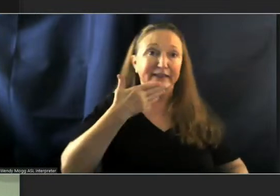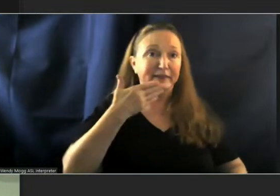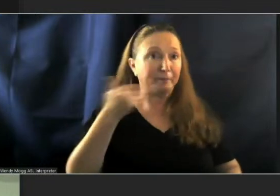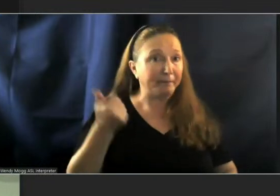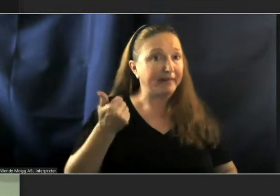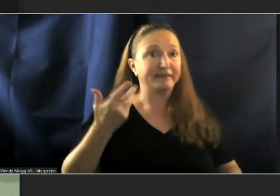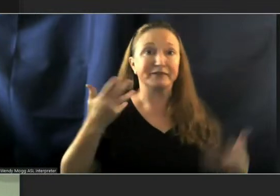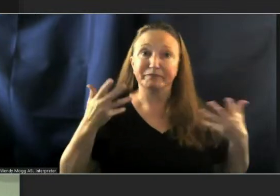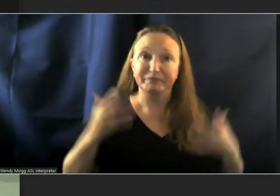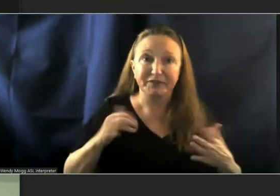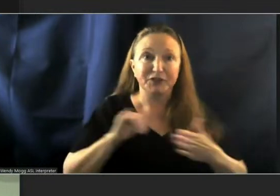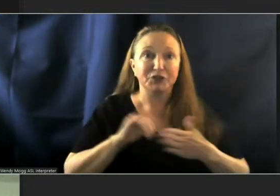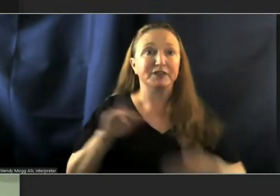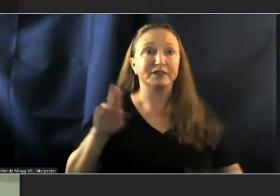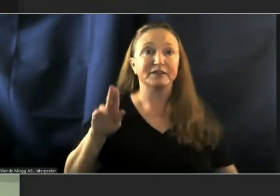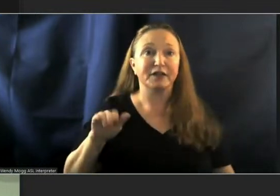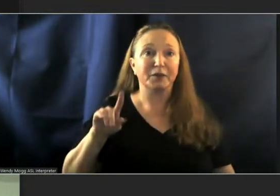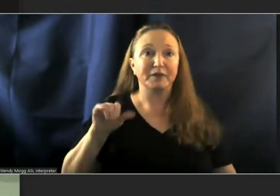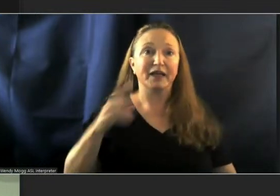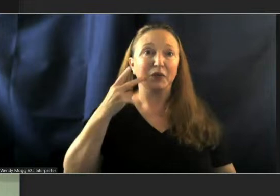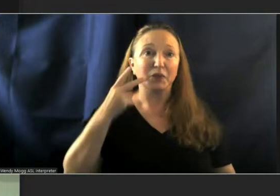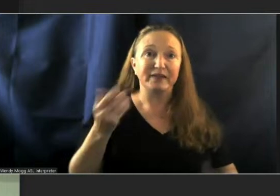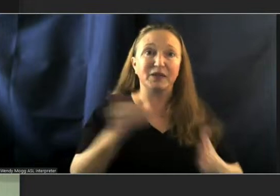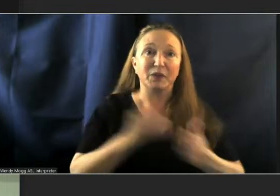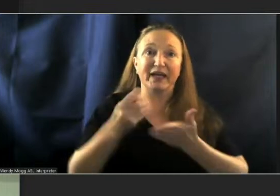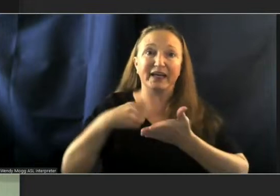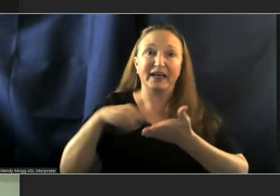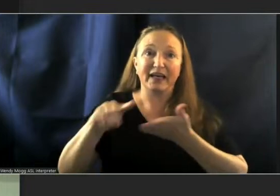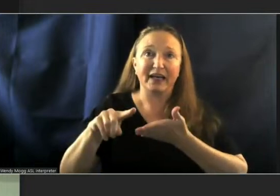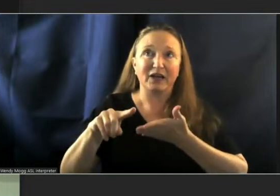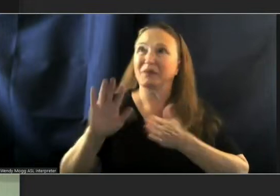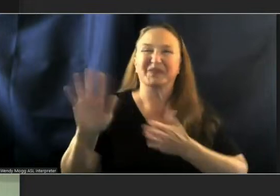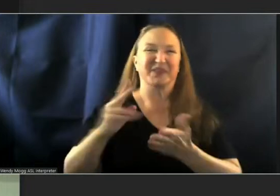update, and we will see everyone next week, or in 2